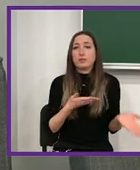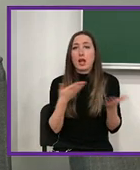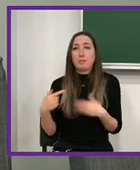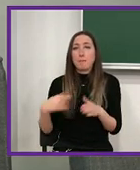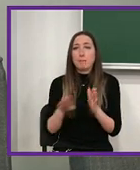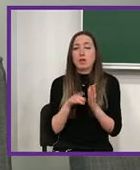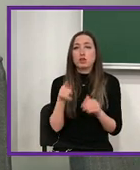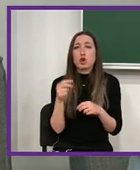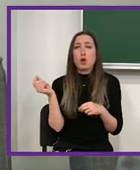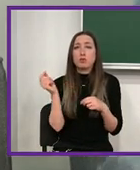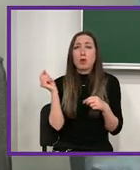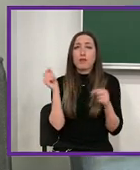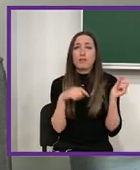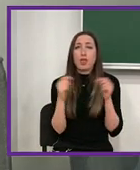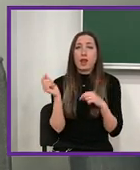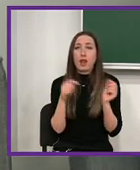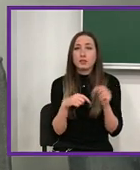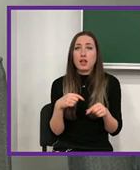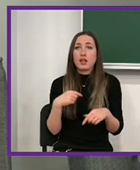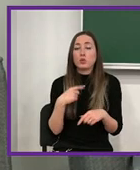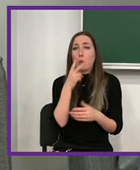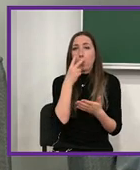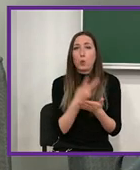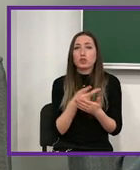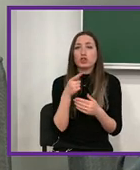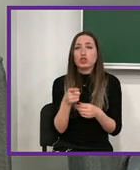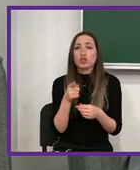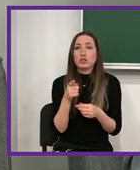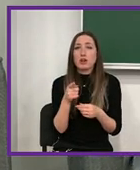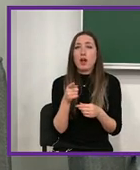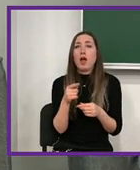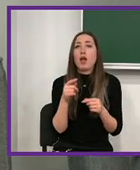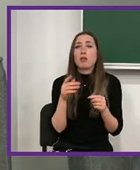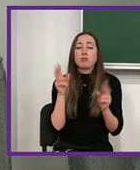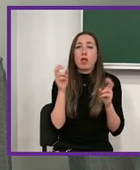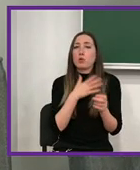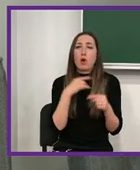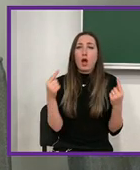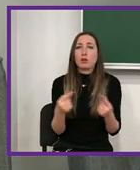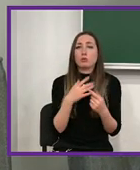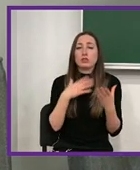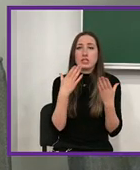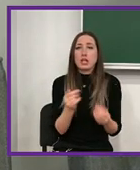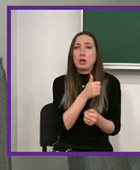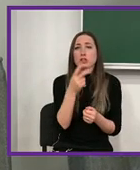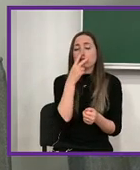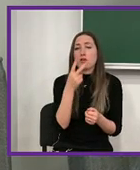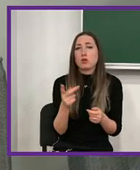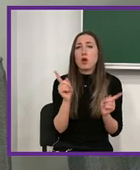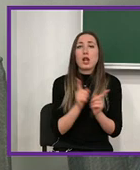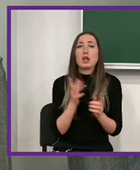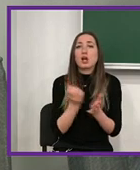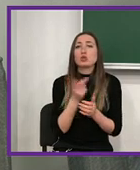I think this is a very relevant topic these days, in particular with everything going on with this EU